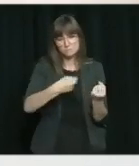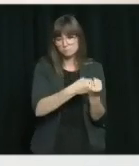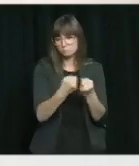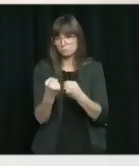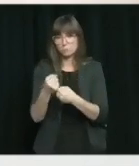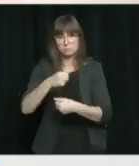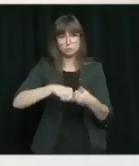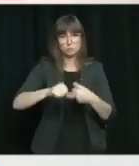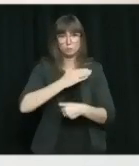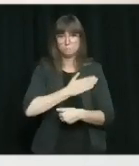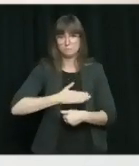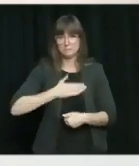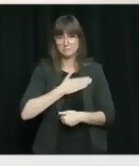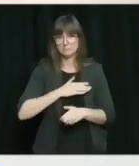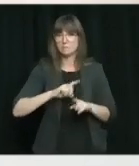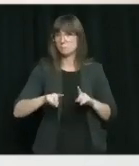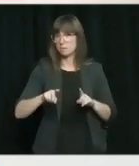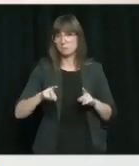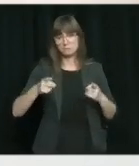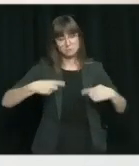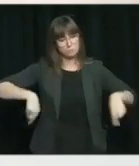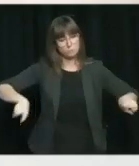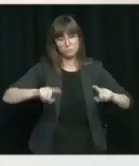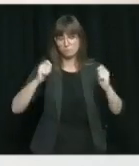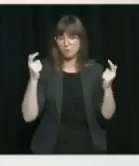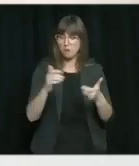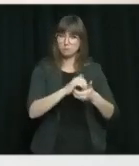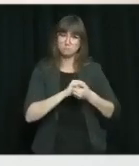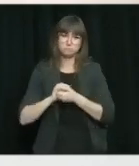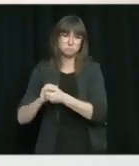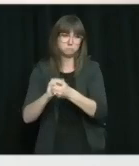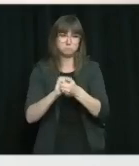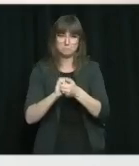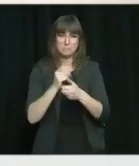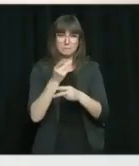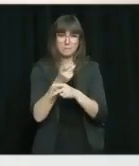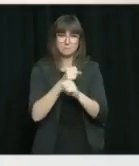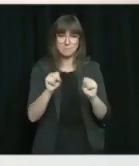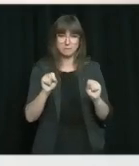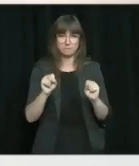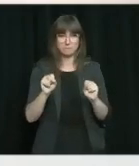but know that we all need to do our part to keep people safe, even when it's our special day.